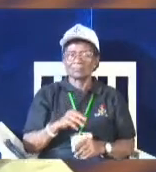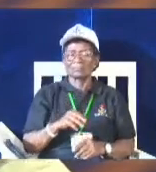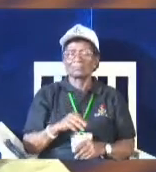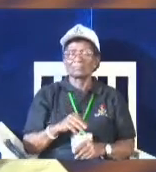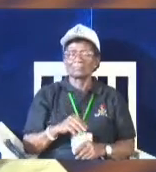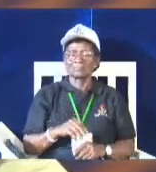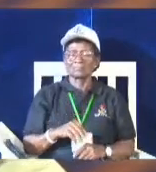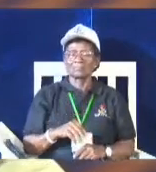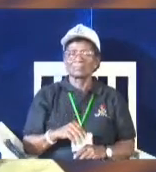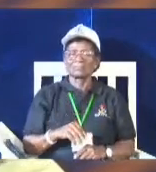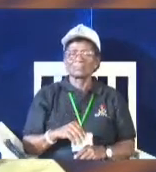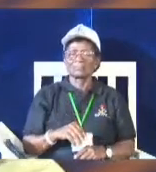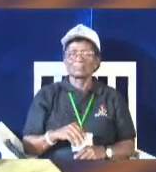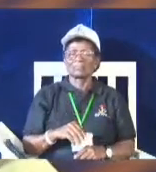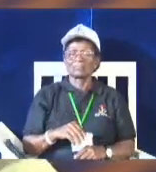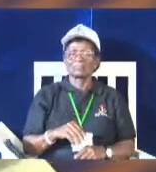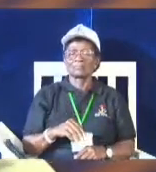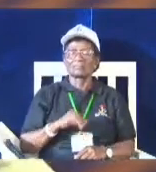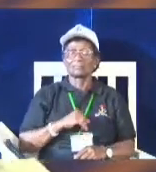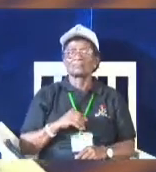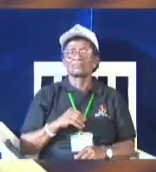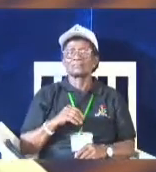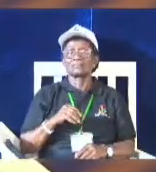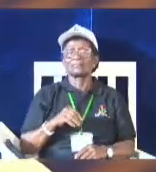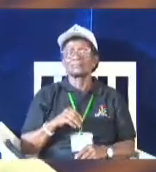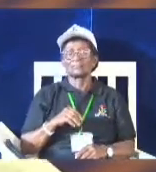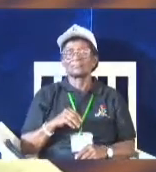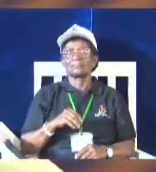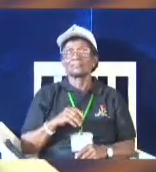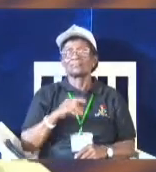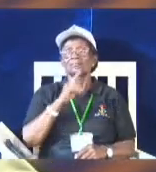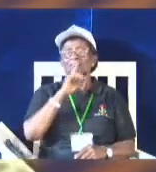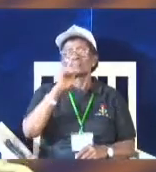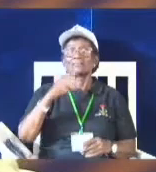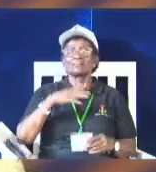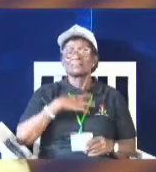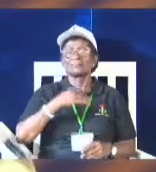But what some of the things that I really like,